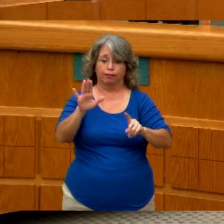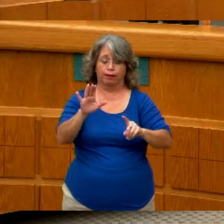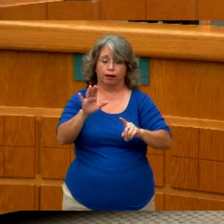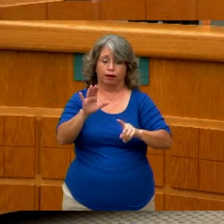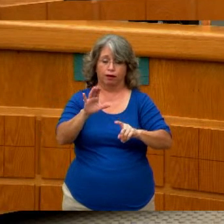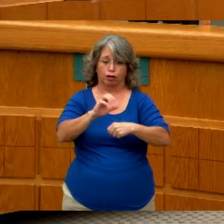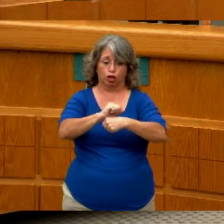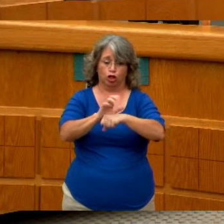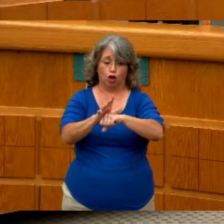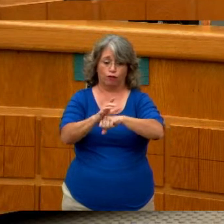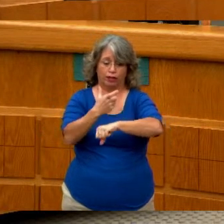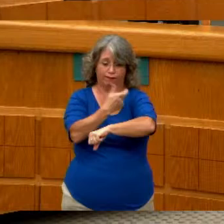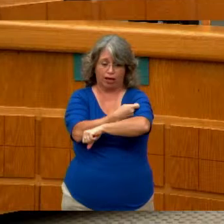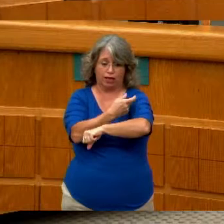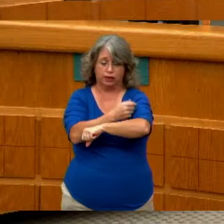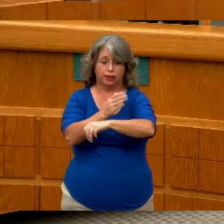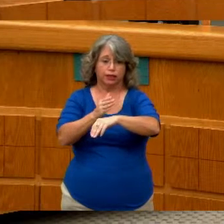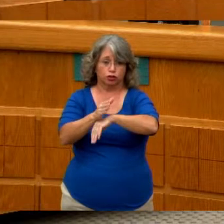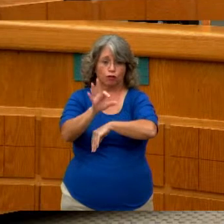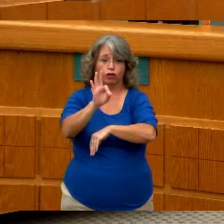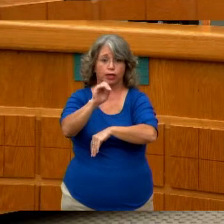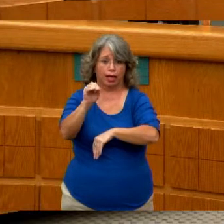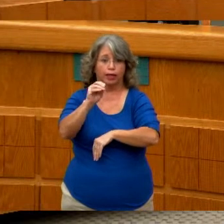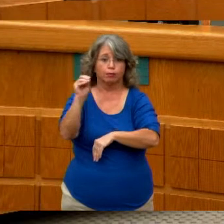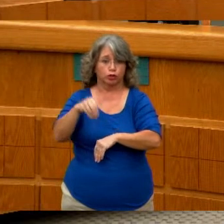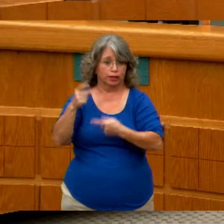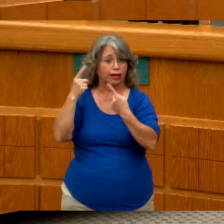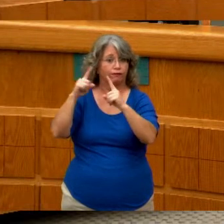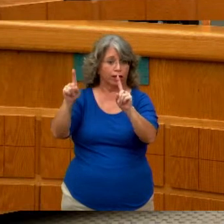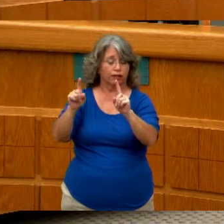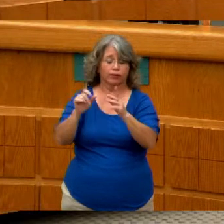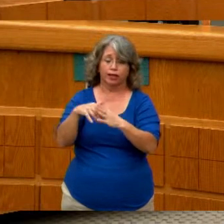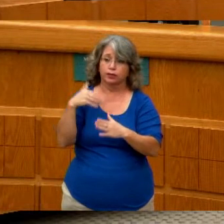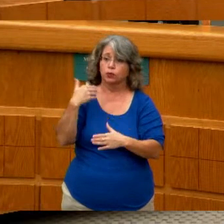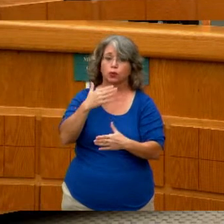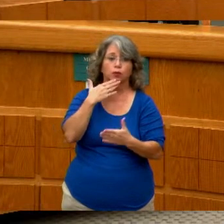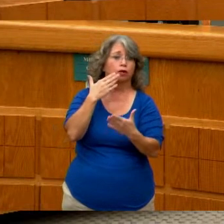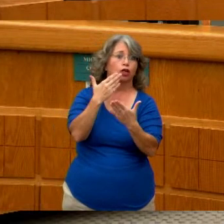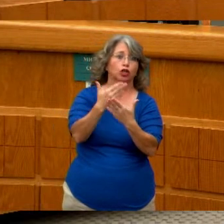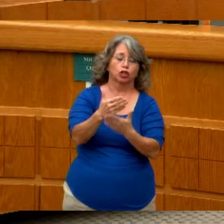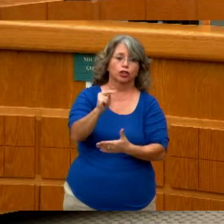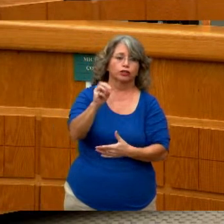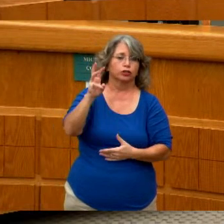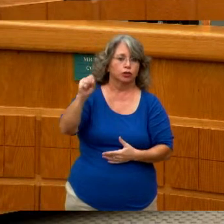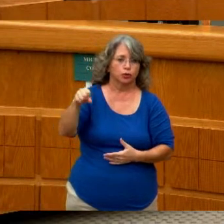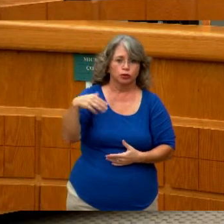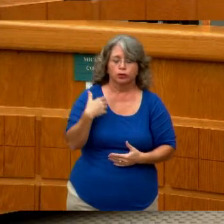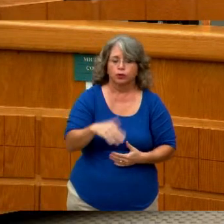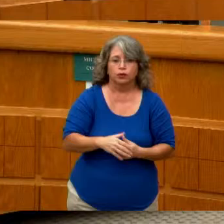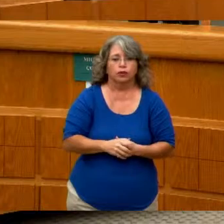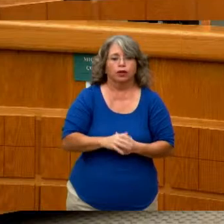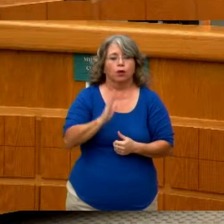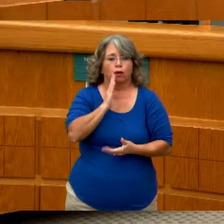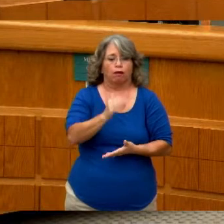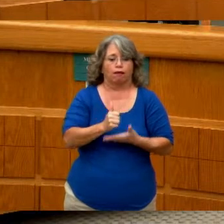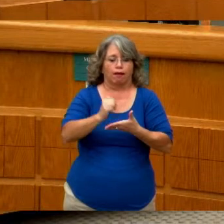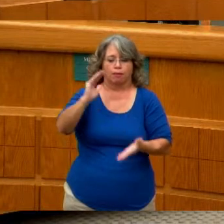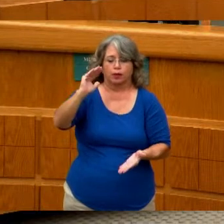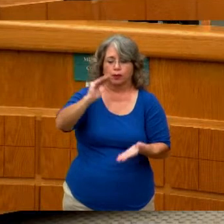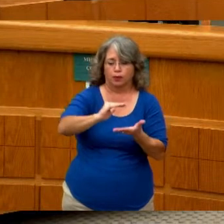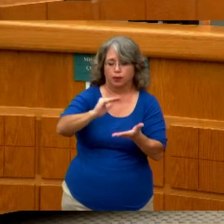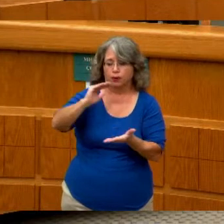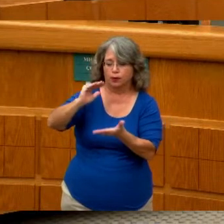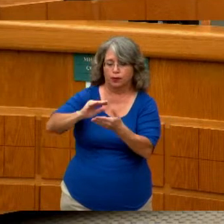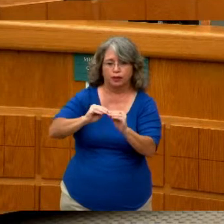their COVID-19 vaccines are over 90% effective. This is extremely promising news